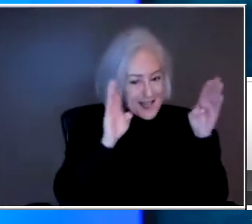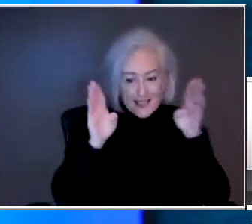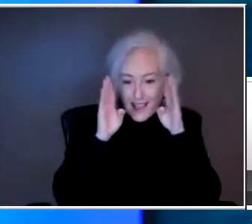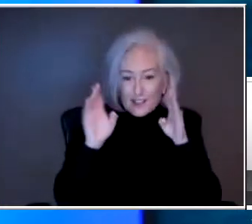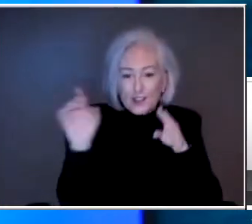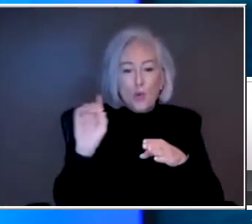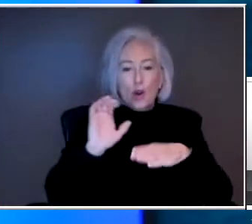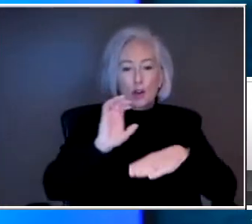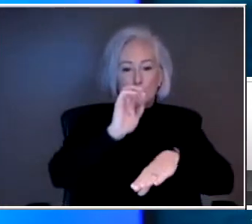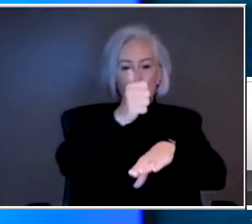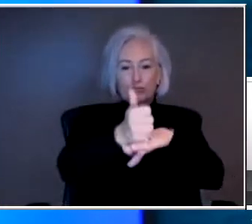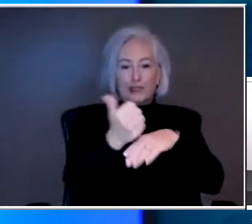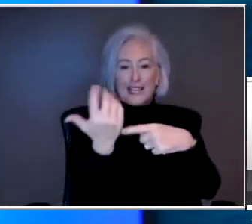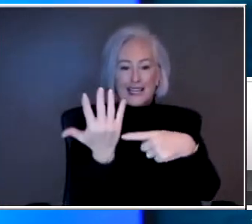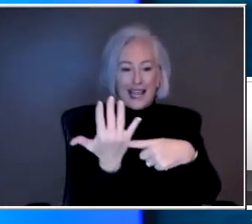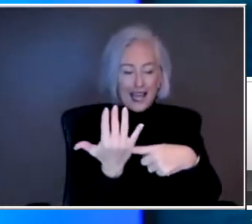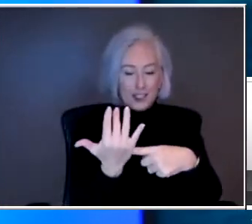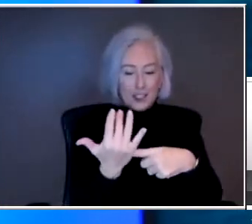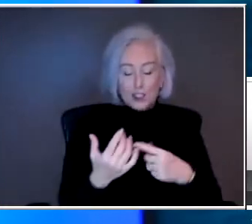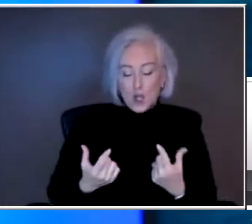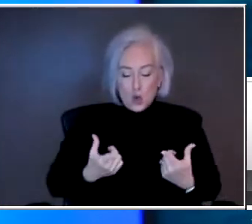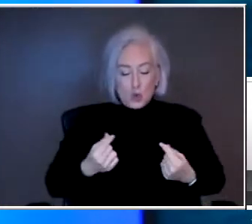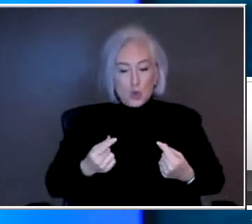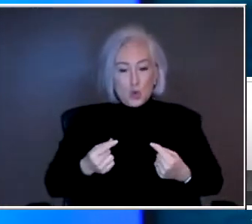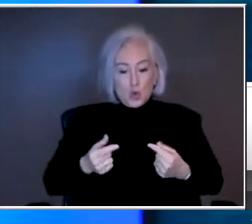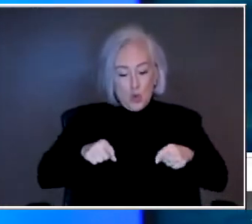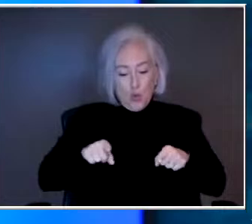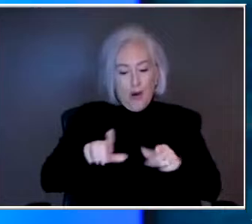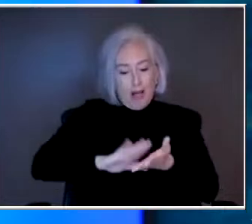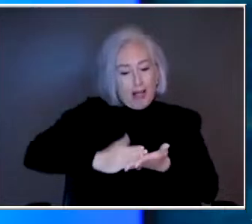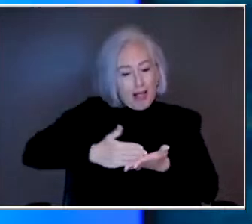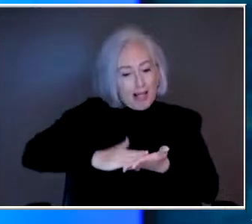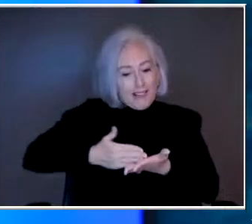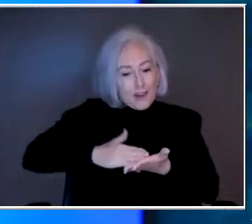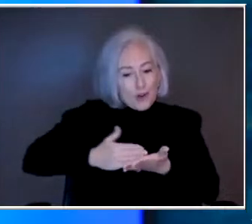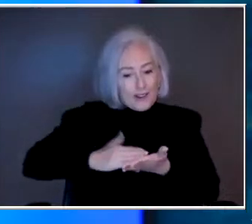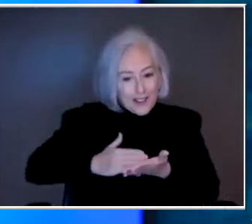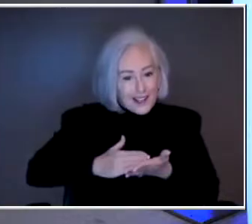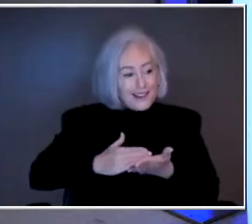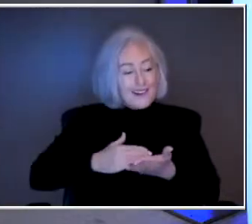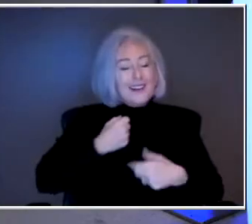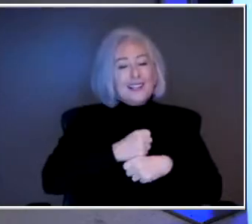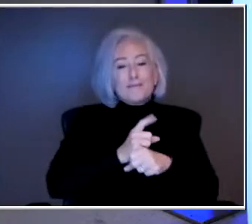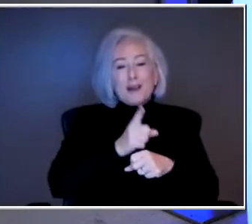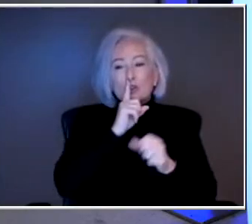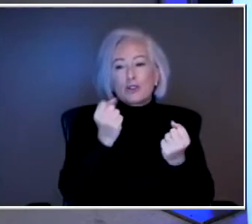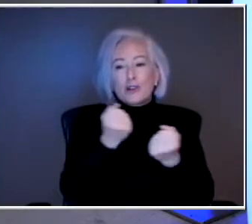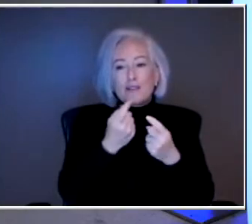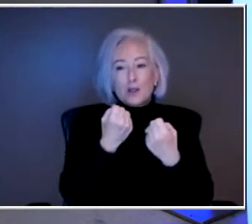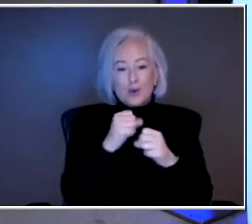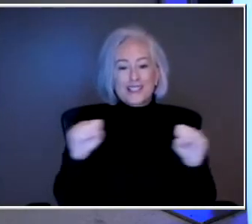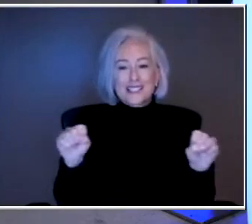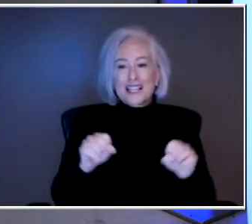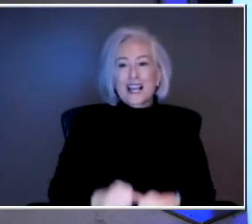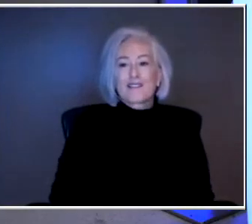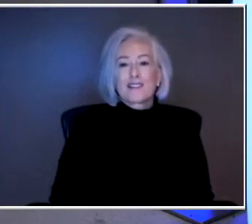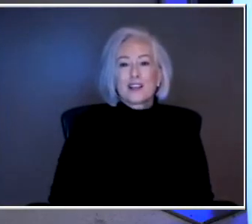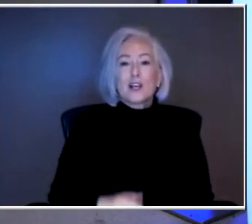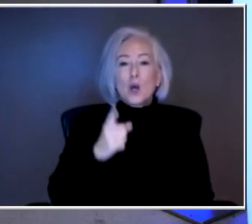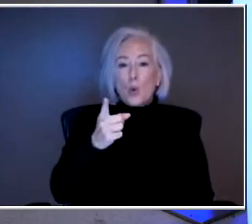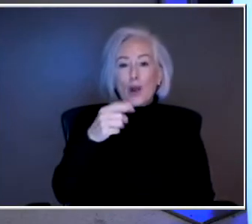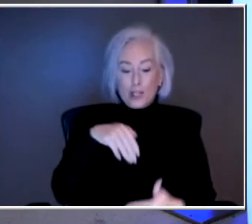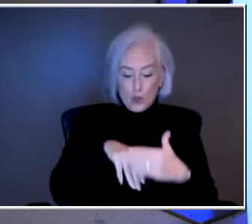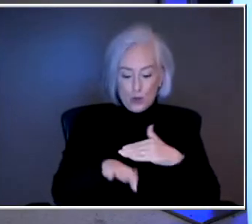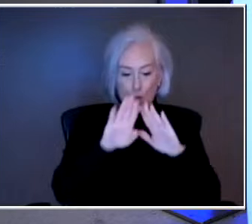candles, what you're doing in the kitchen, and just make sure that everybody's safe but gets to enjoy themselves. Okay, are you eyeballing or judging when you walk into someone's house? Like, ooh,